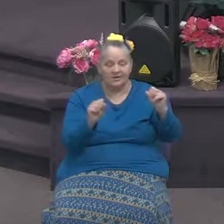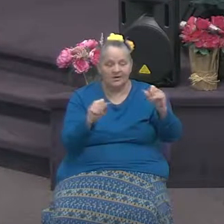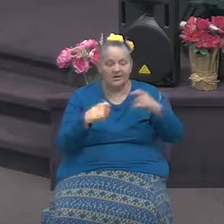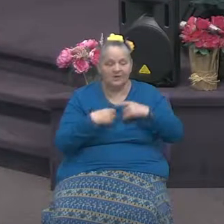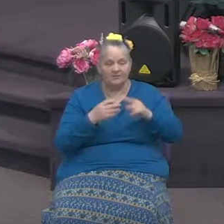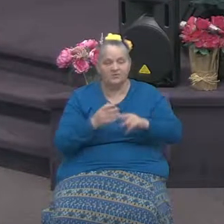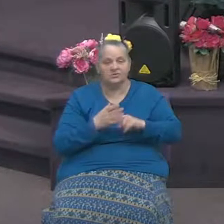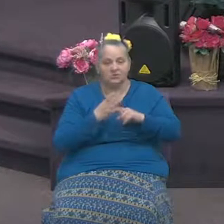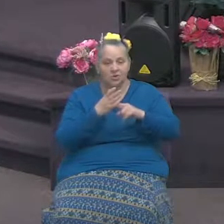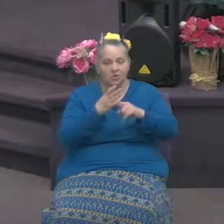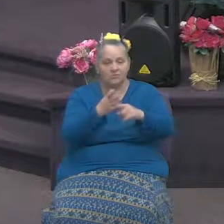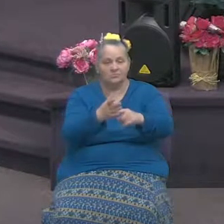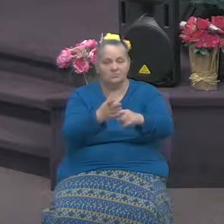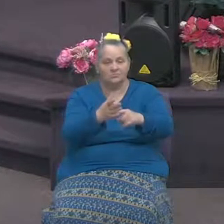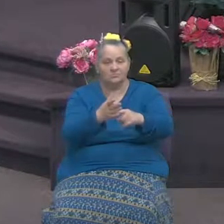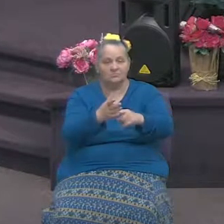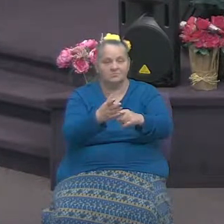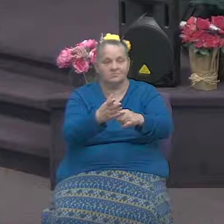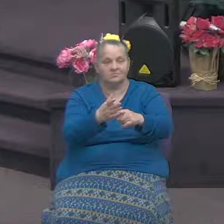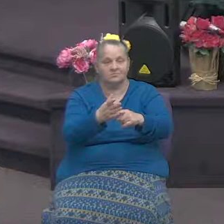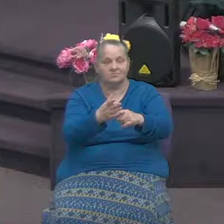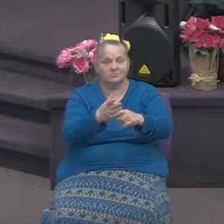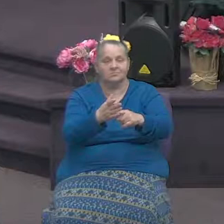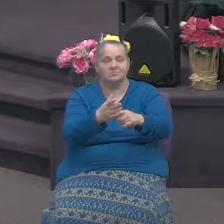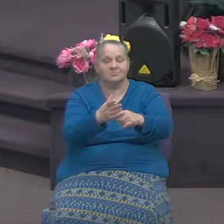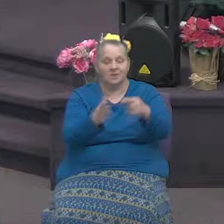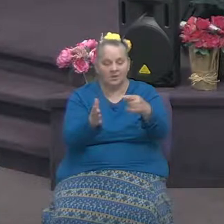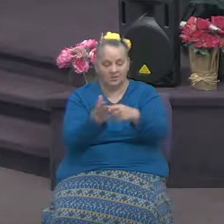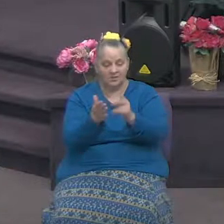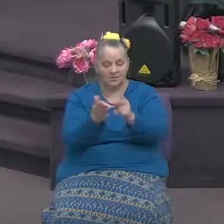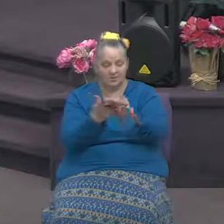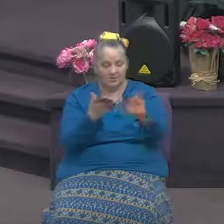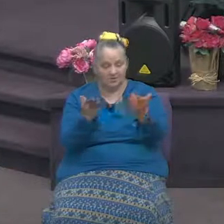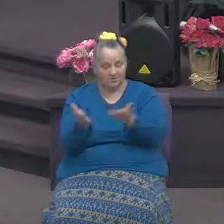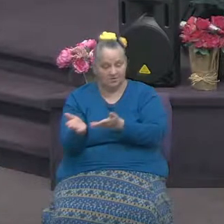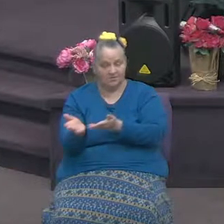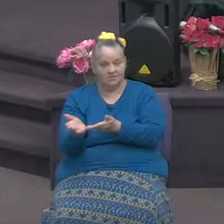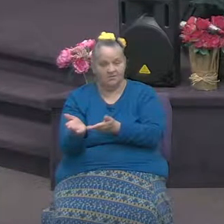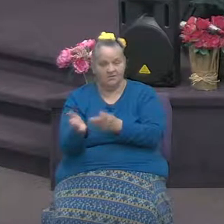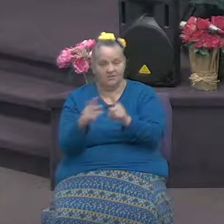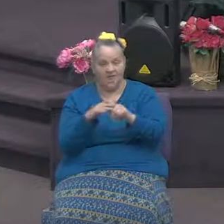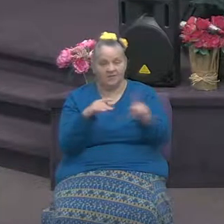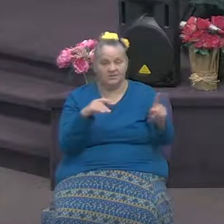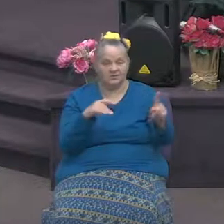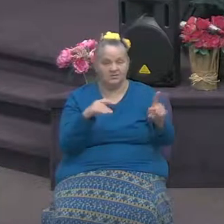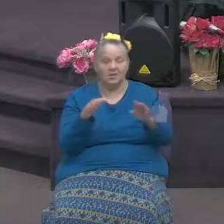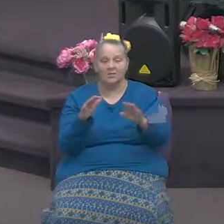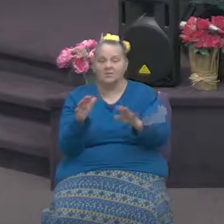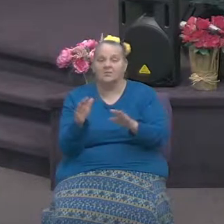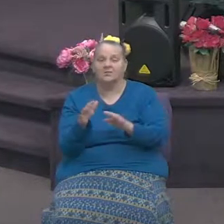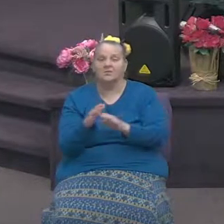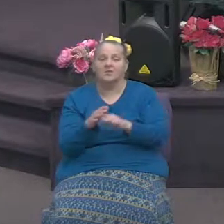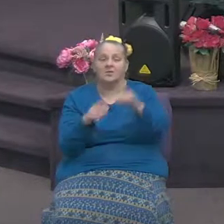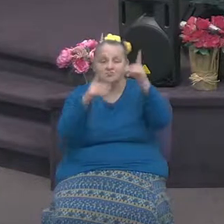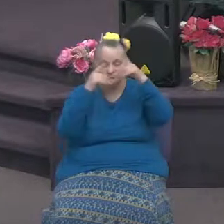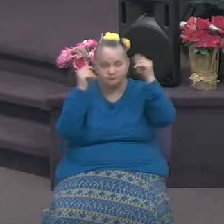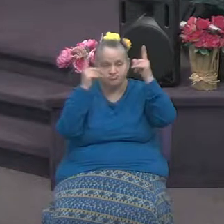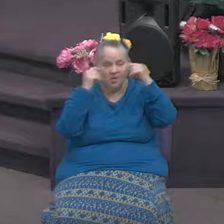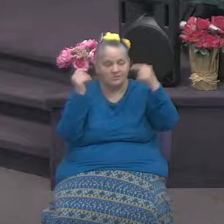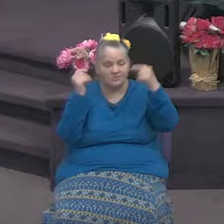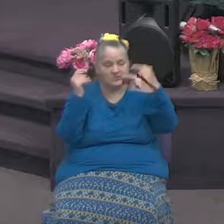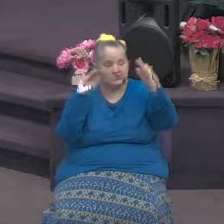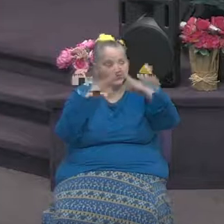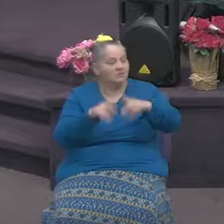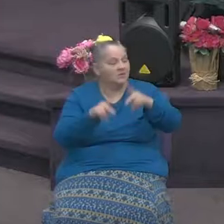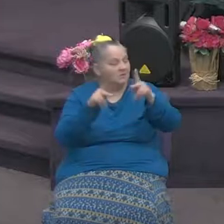have showed. You see, in this verse right here, it reads, and Moses said unto